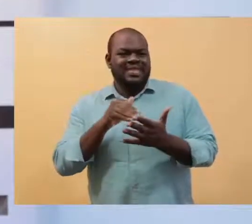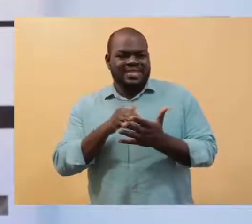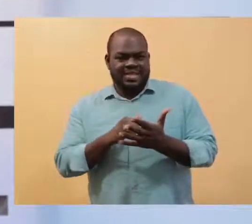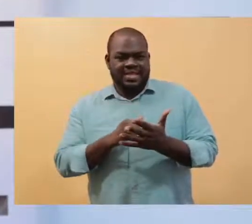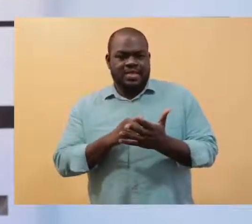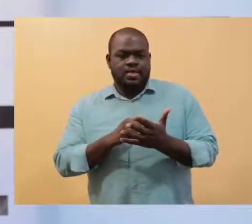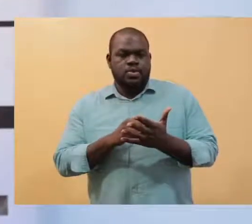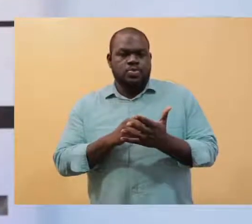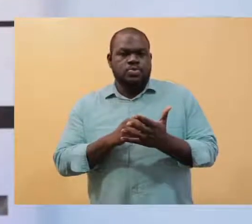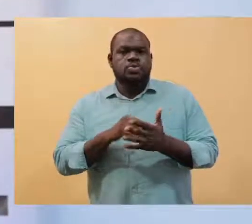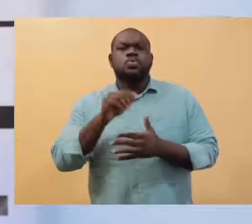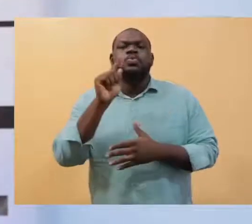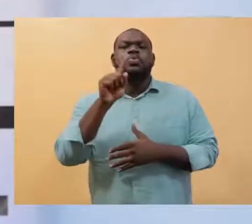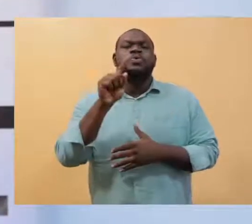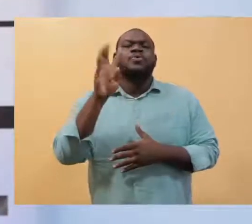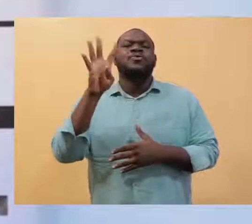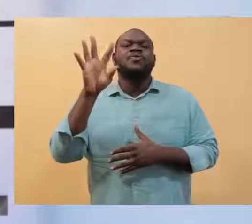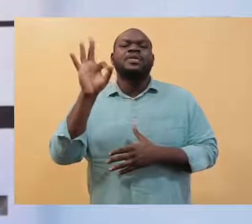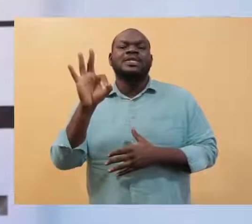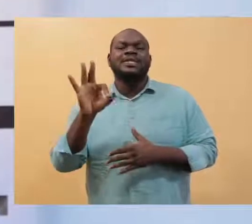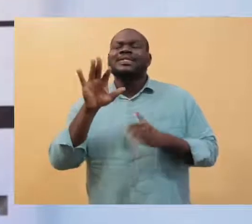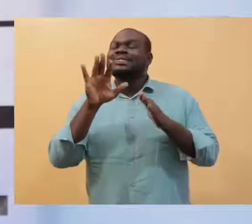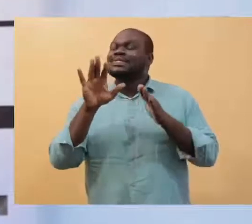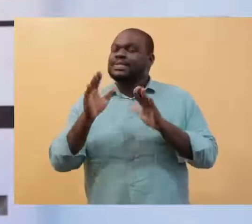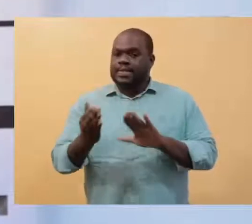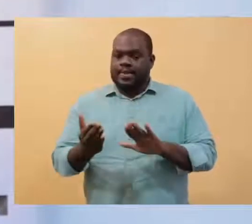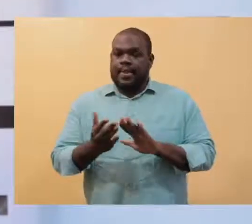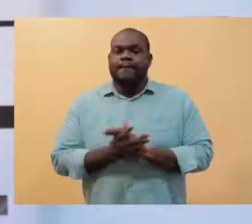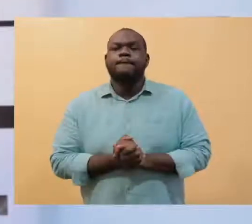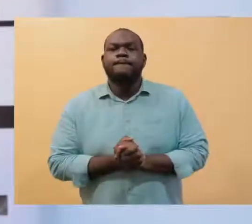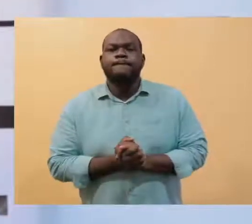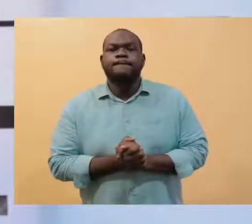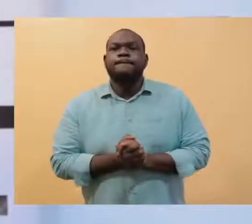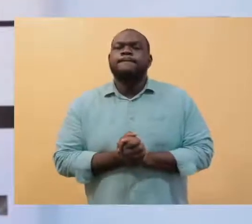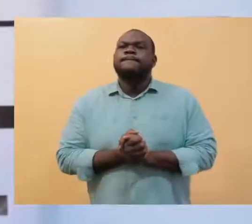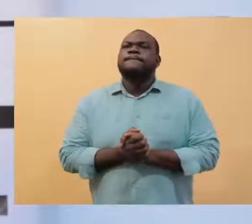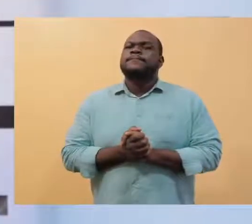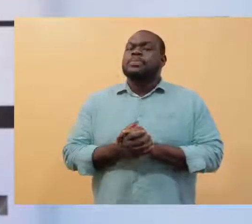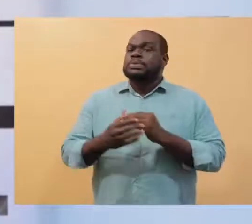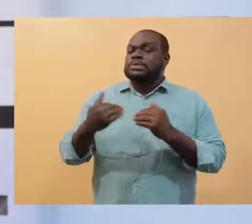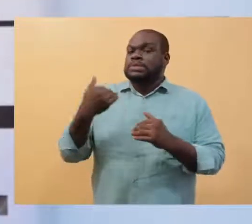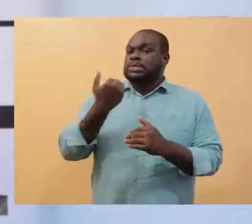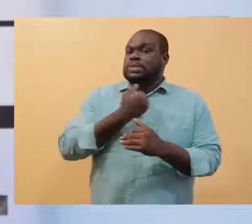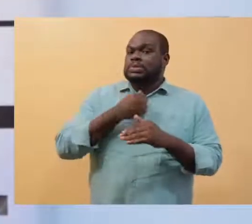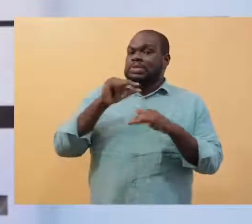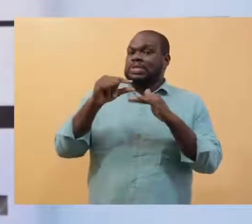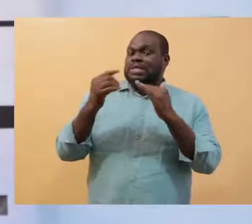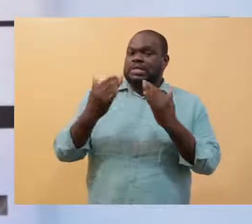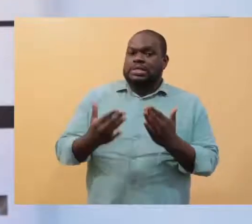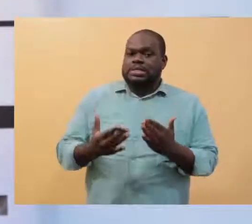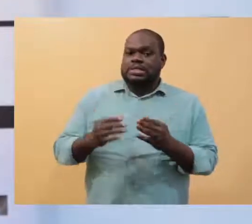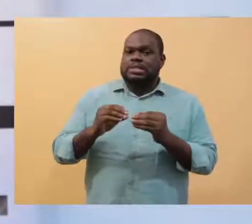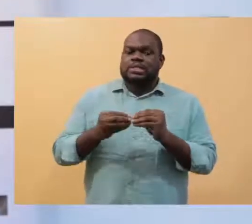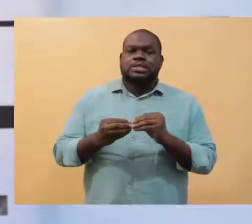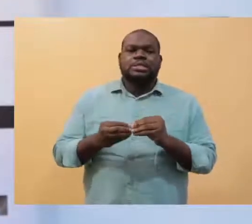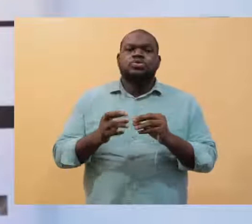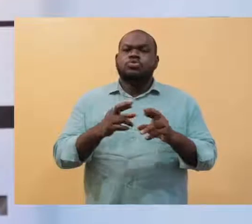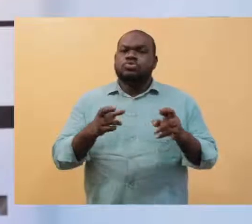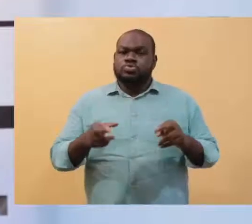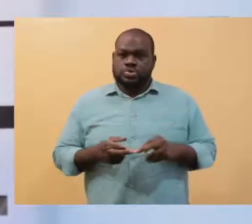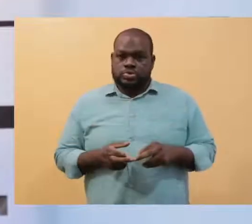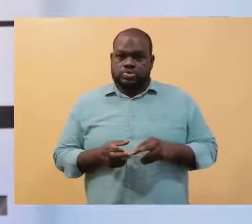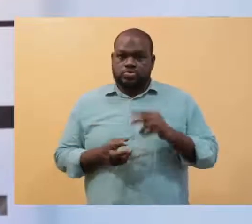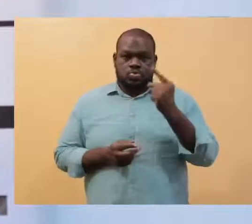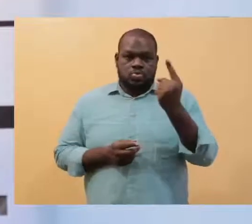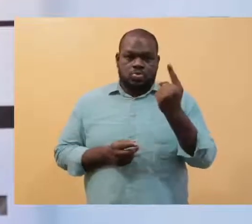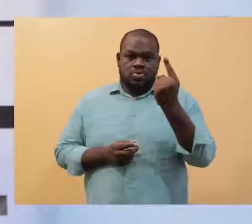247,129 deaths. My fellow Guyanese, according to our statistics, regions 1, 4,